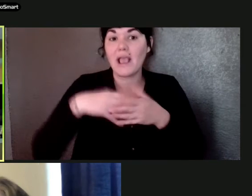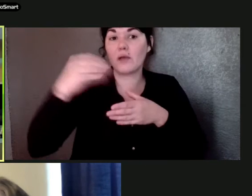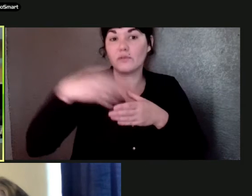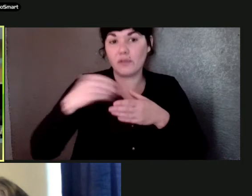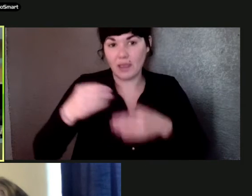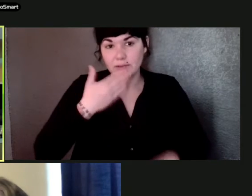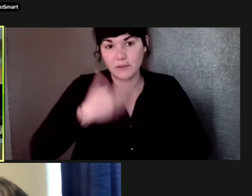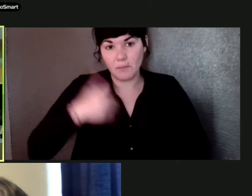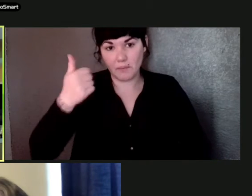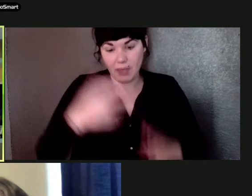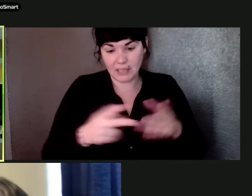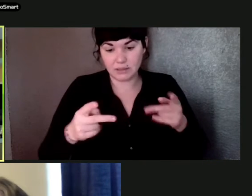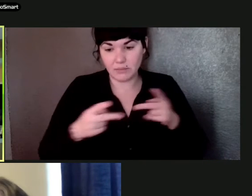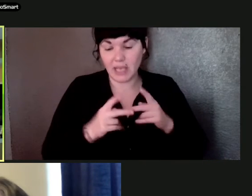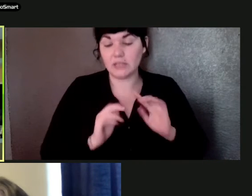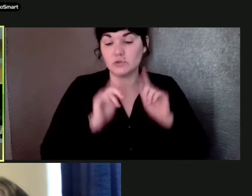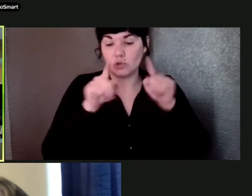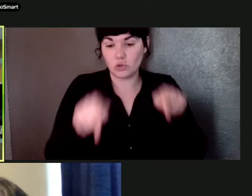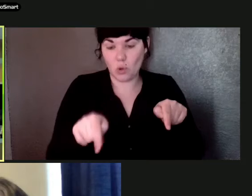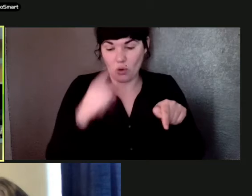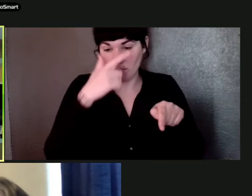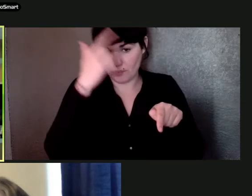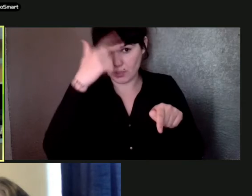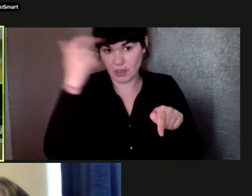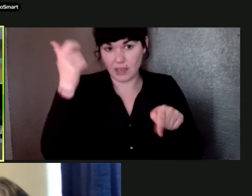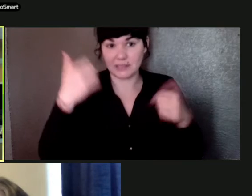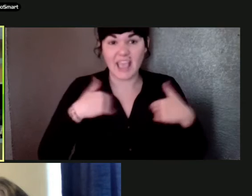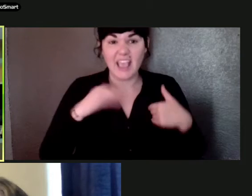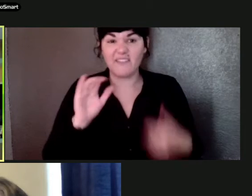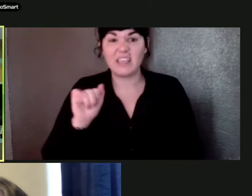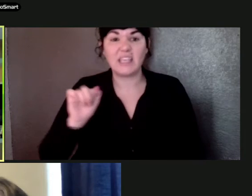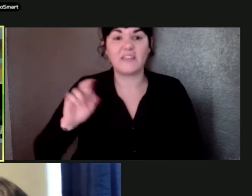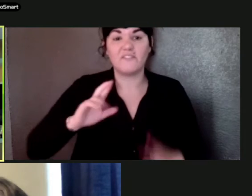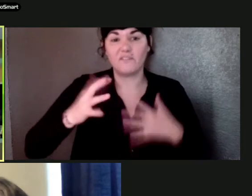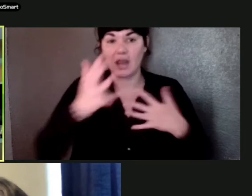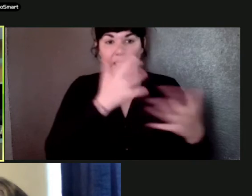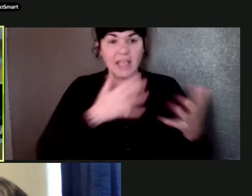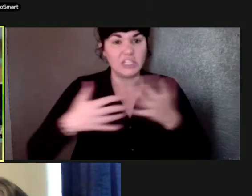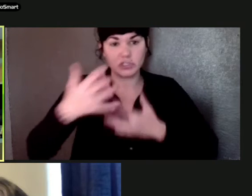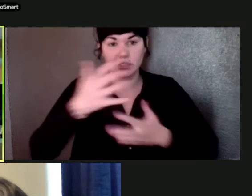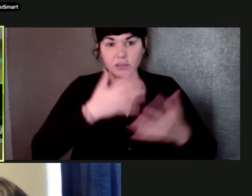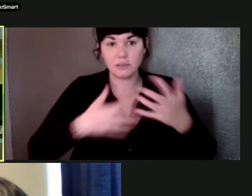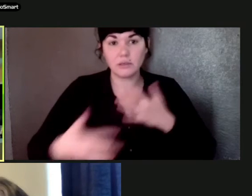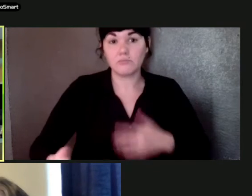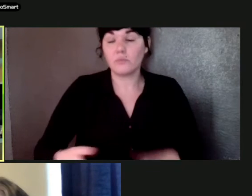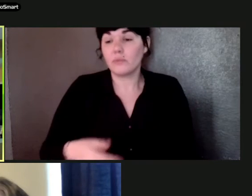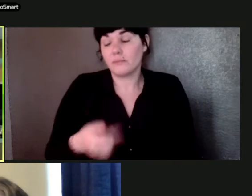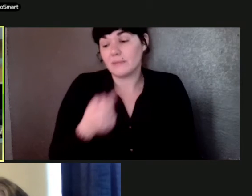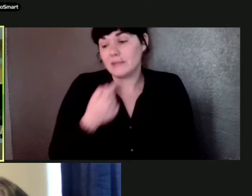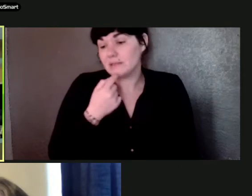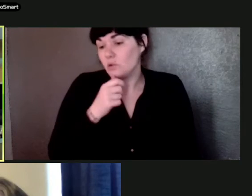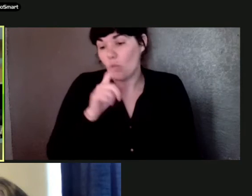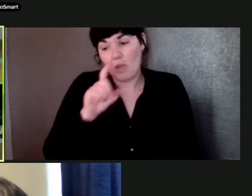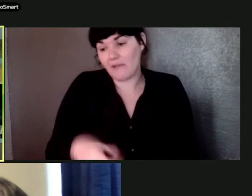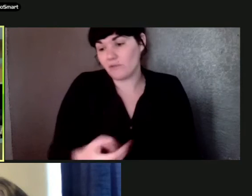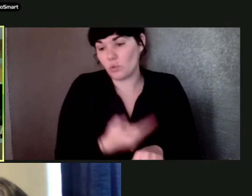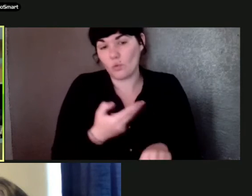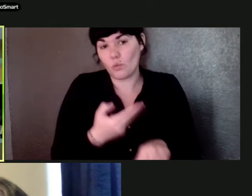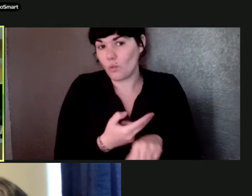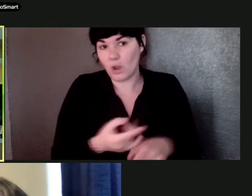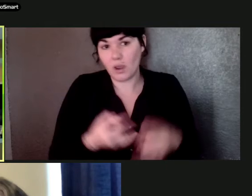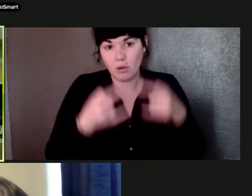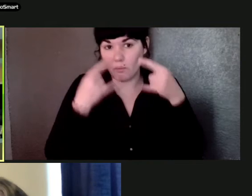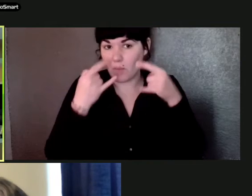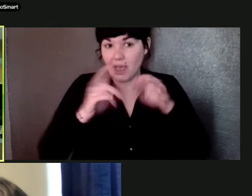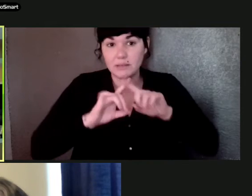CDC guidelines change that we don't have to wear a mask outside, but if you are worried, you can always wear a mask with you. And if you're going to a place where